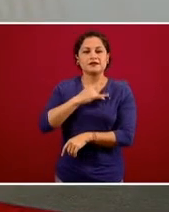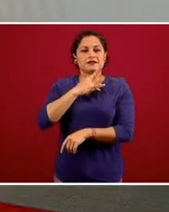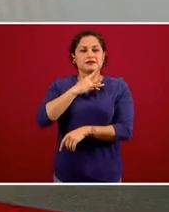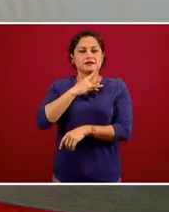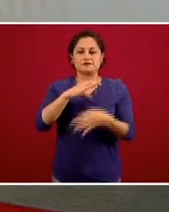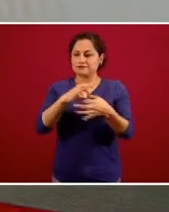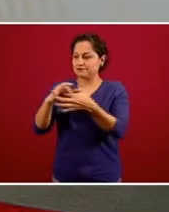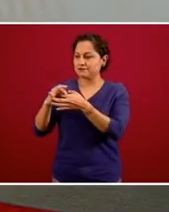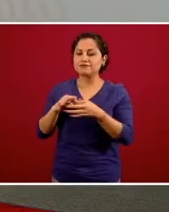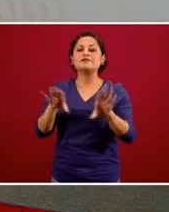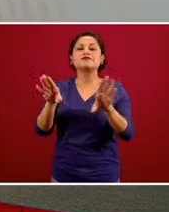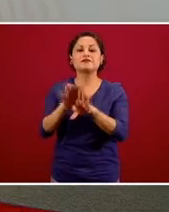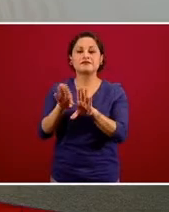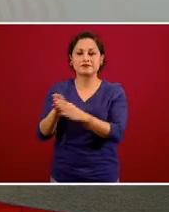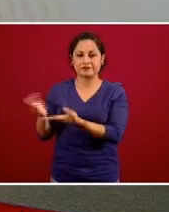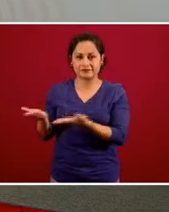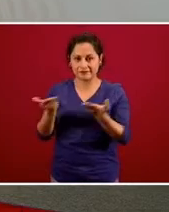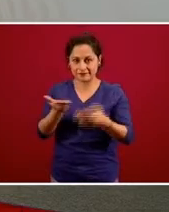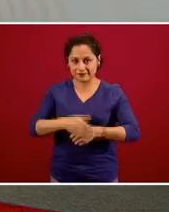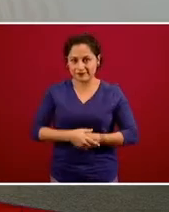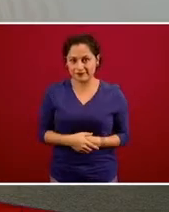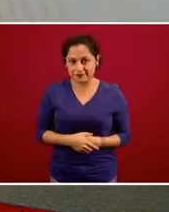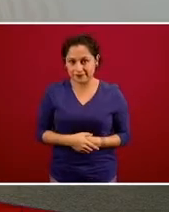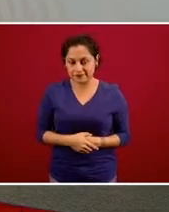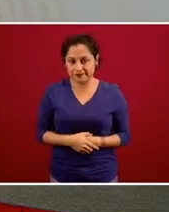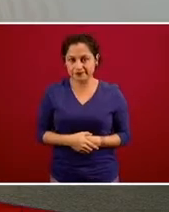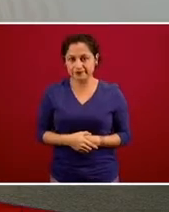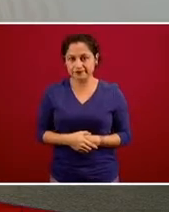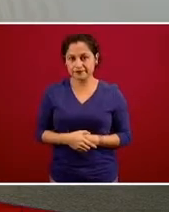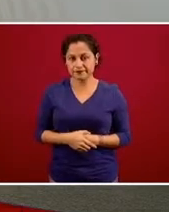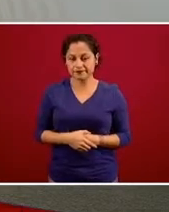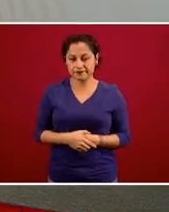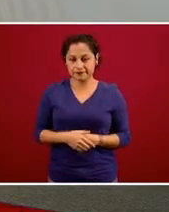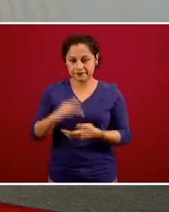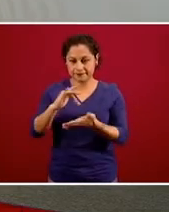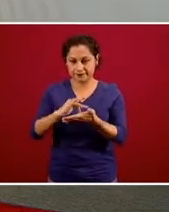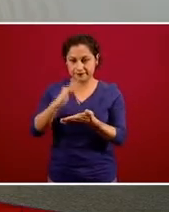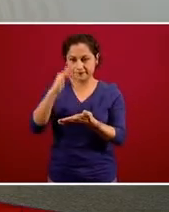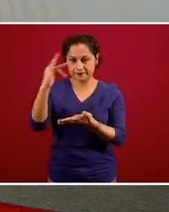don't forget about the human side of this epidemic.